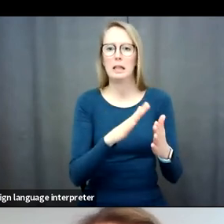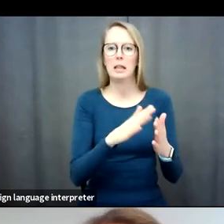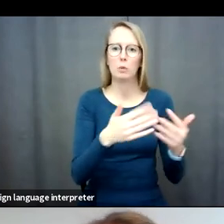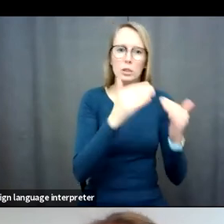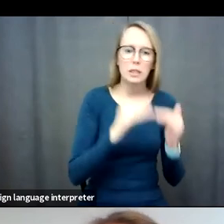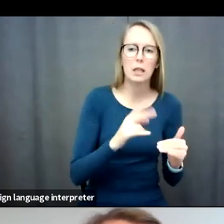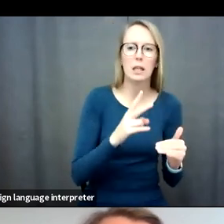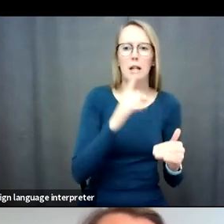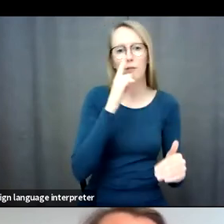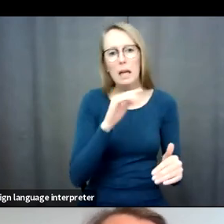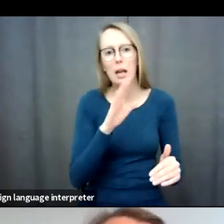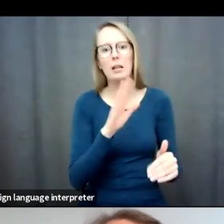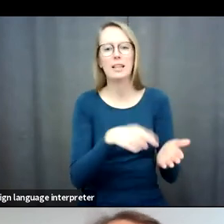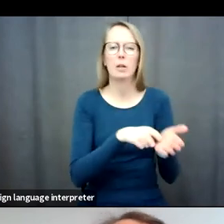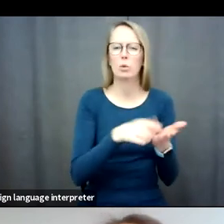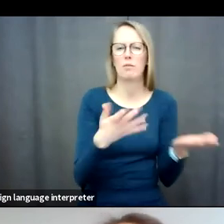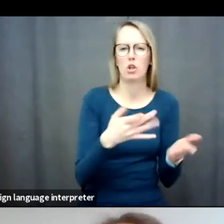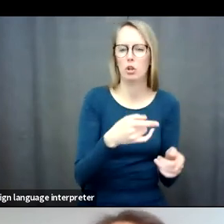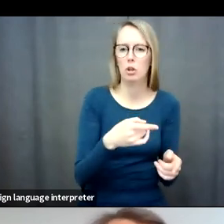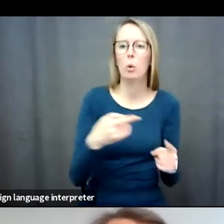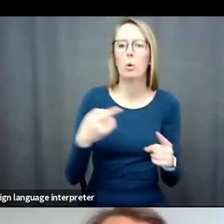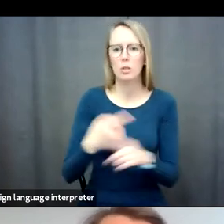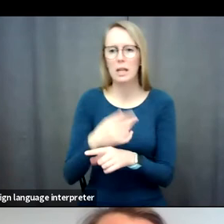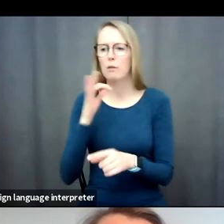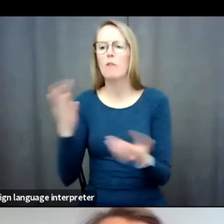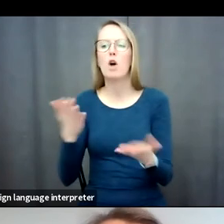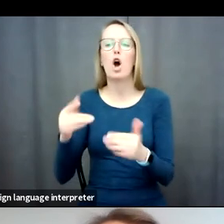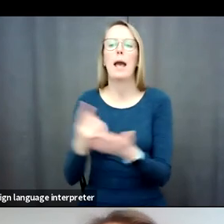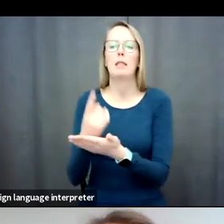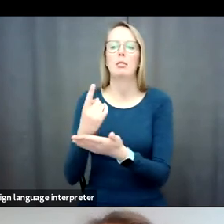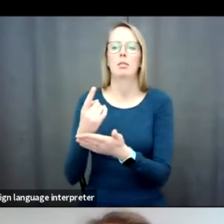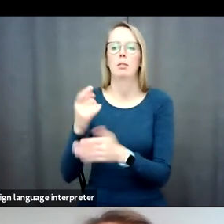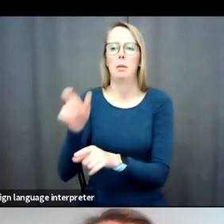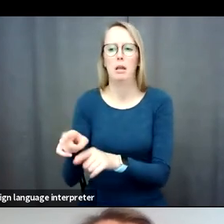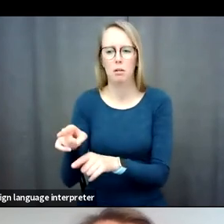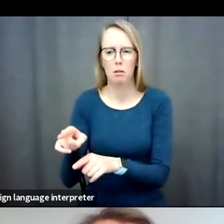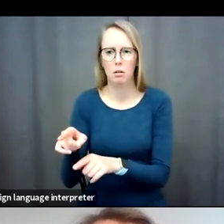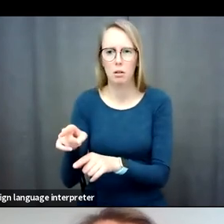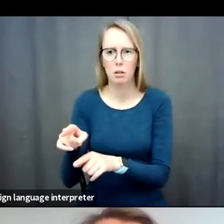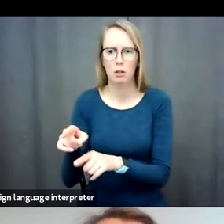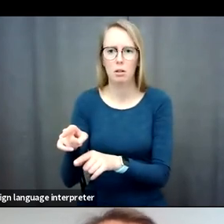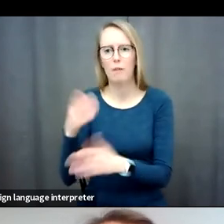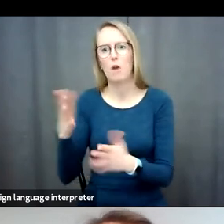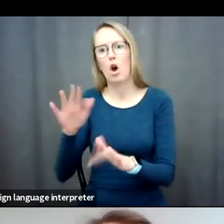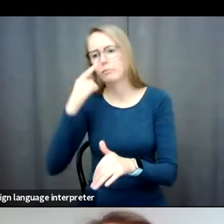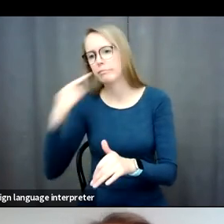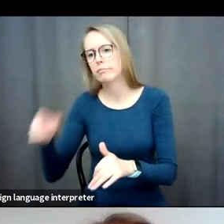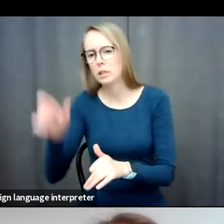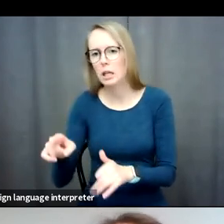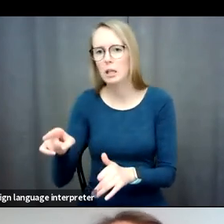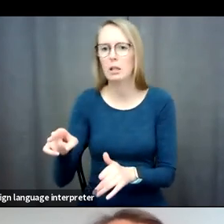or your diagnosis? Is to what happened to you? Because we now have a lot of knowledge about